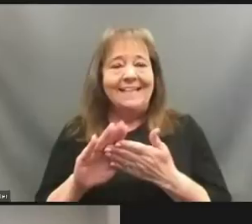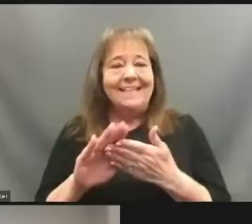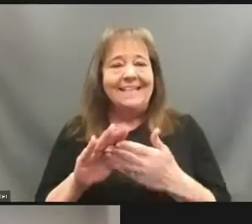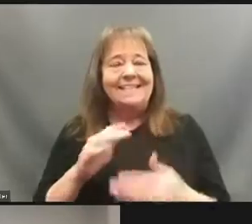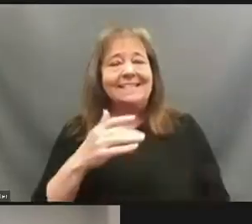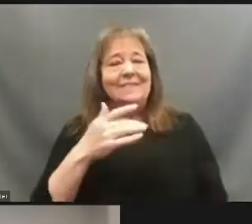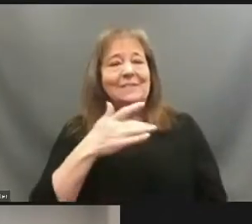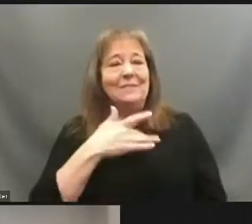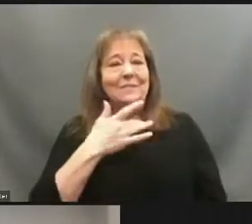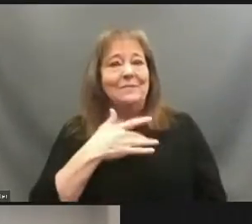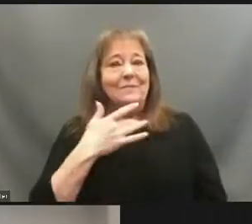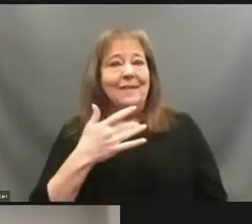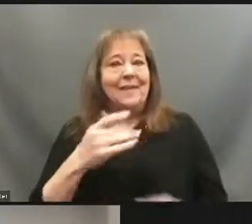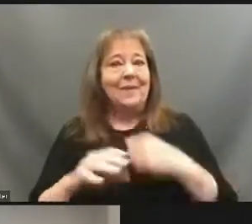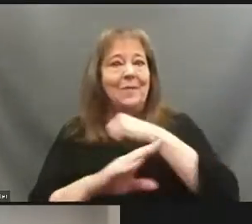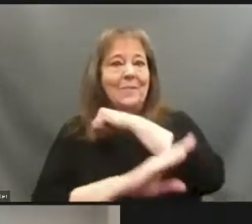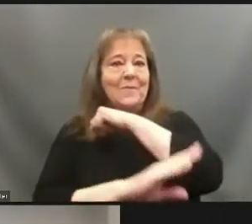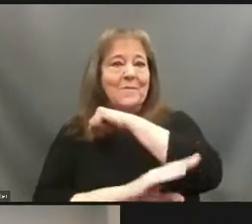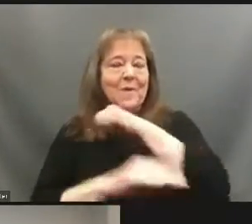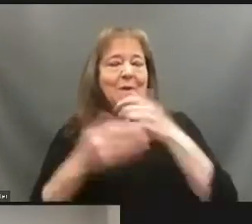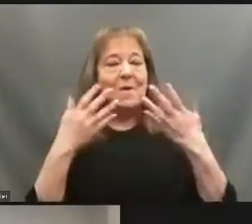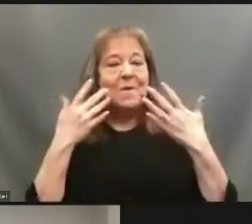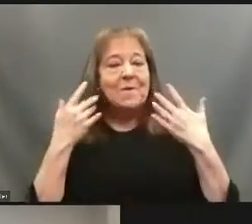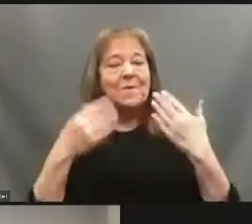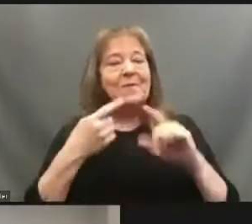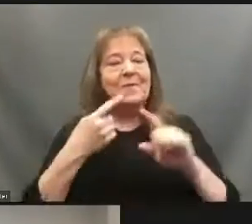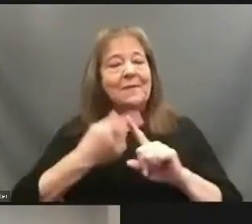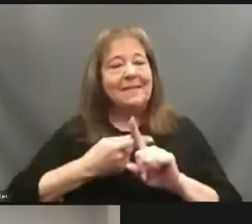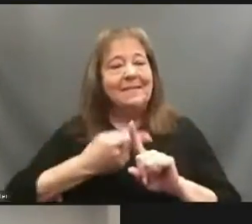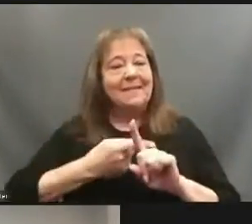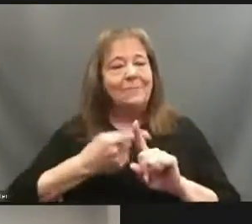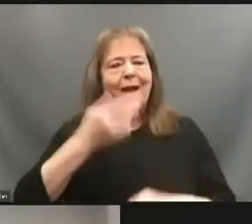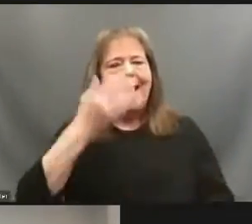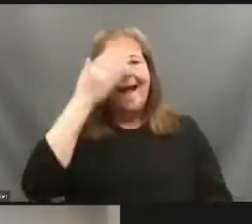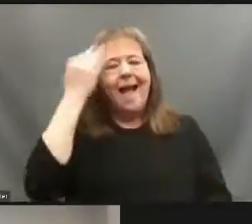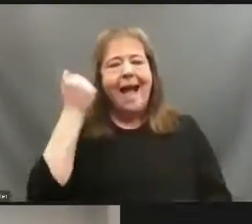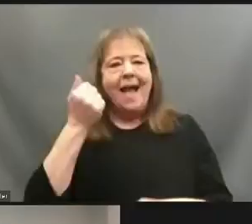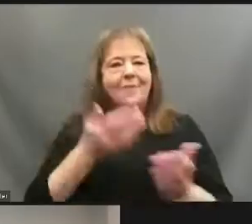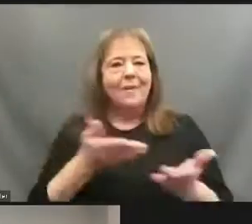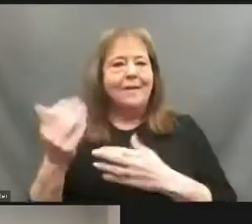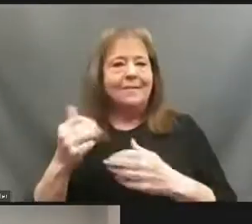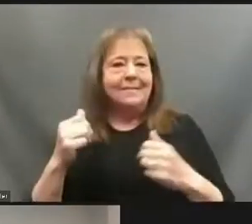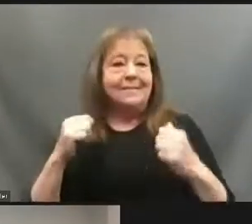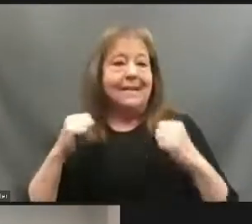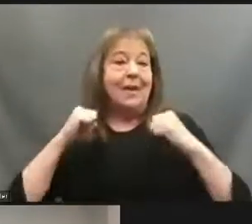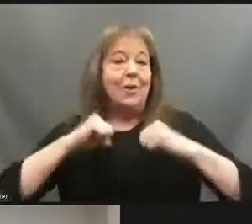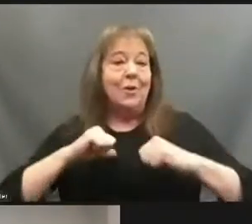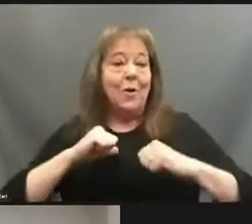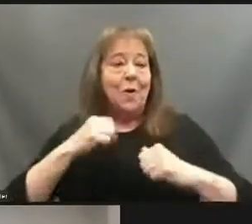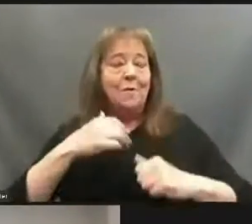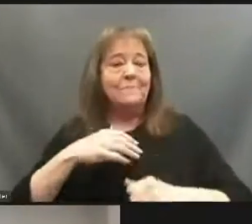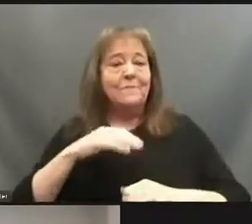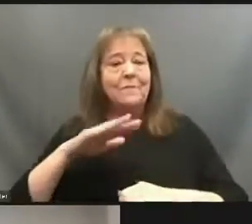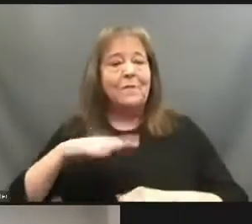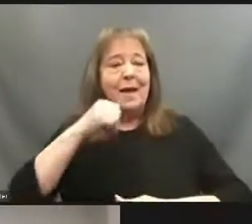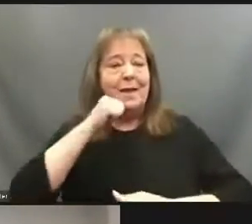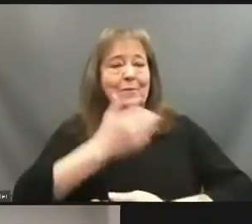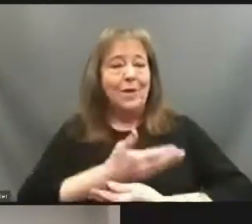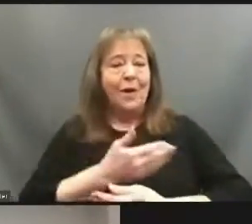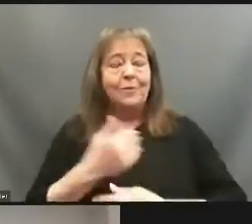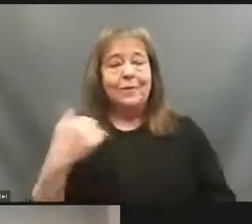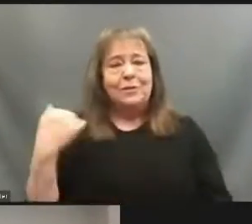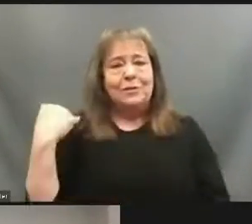feeling those fall temperatures. I forgot to take a coat for my little one, and she reminded me of how cool it